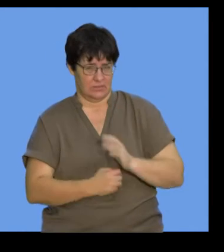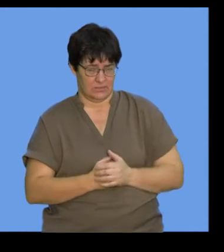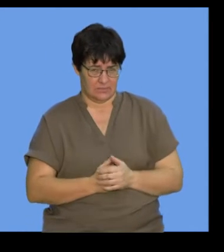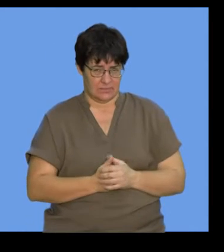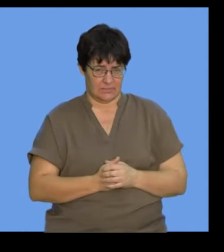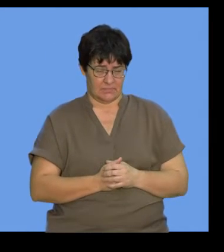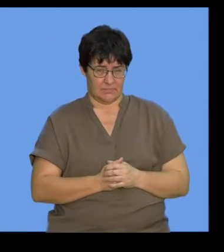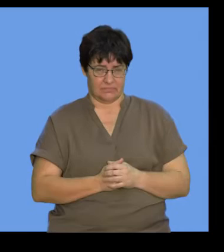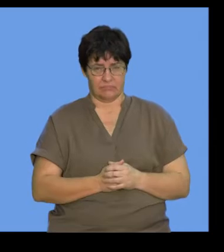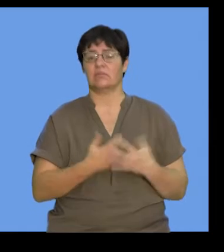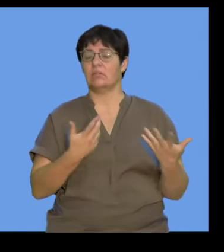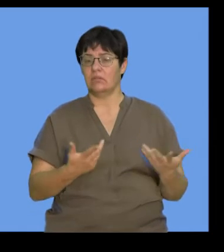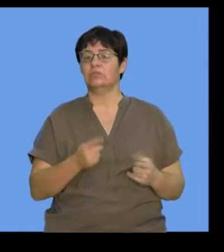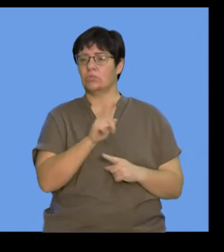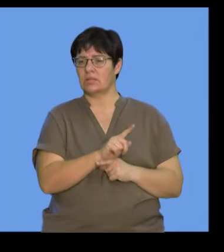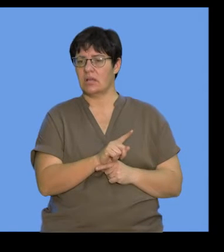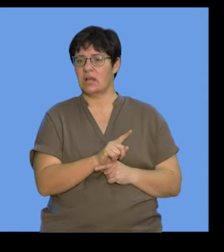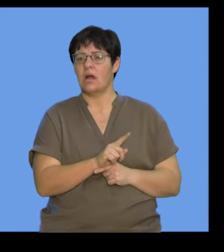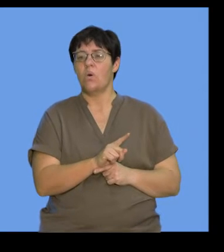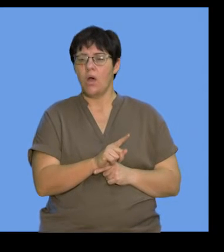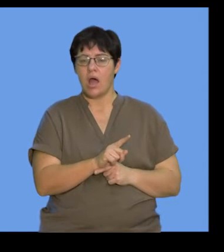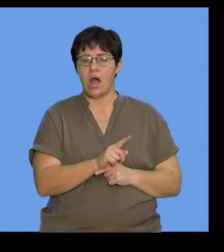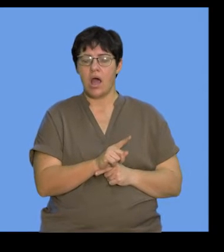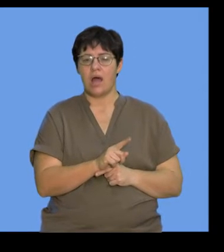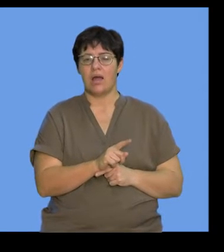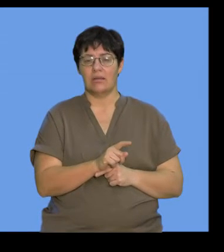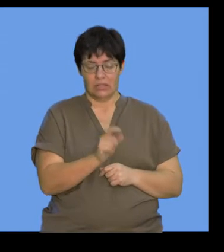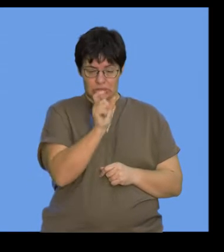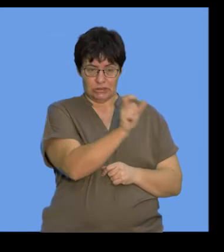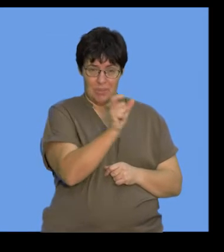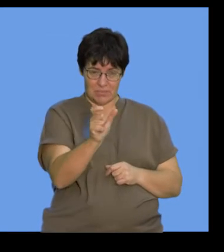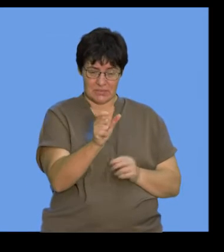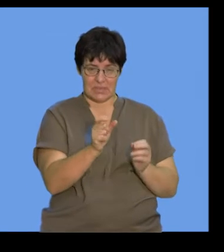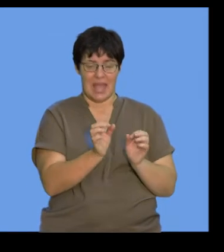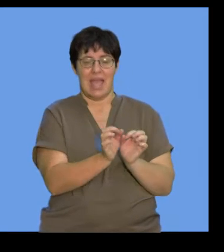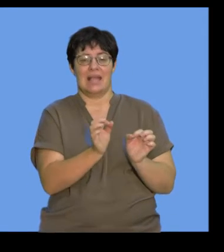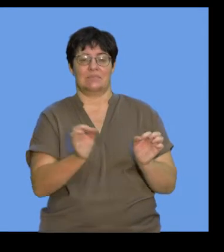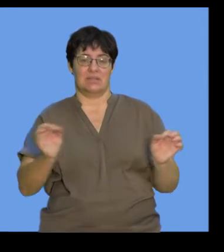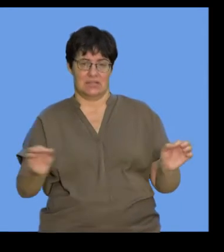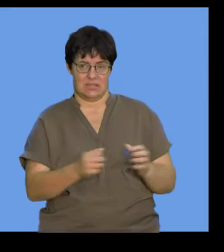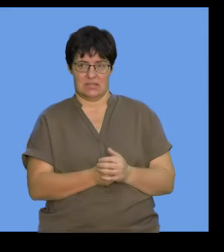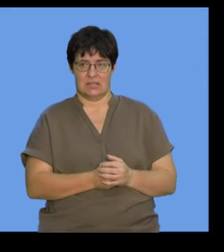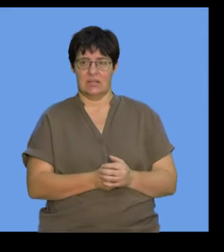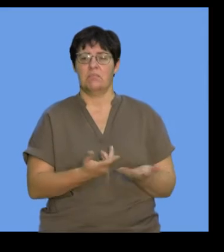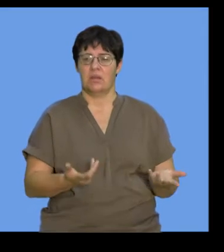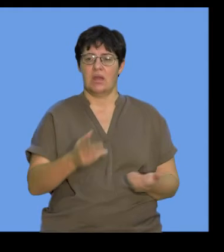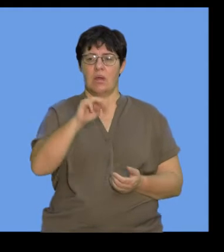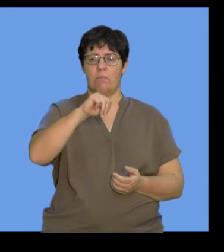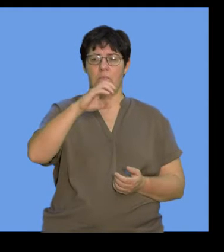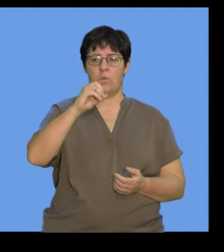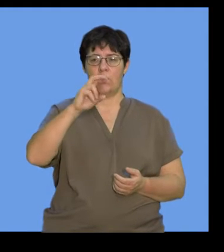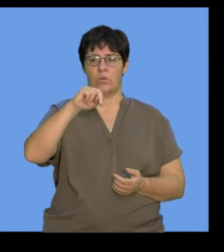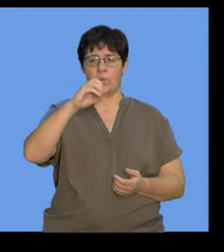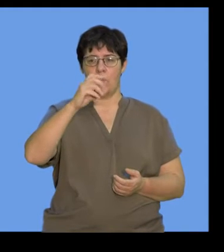here is we're going to talk about expanding terms. With the expanding terms, it will be a monomial with a